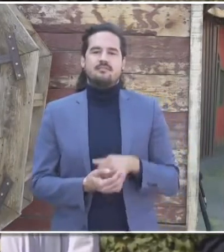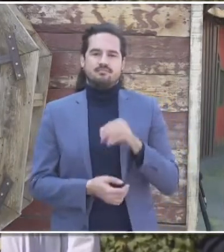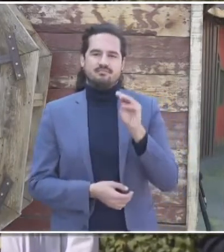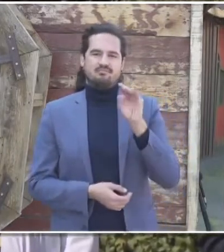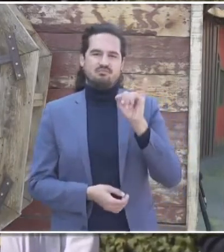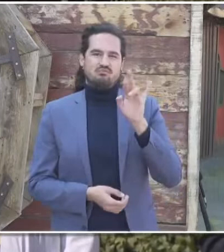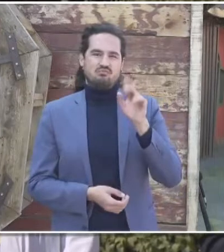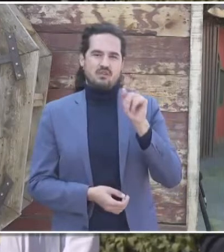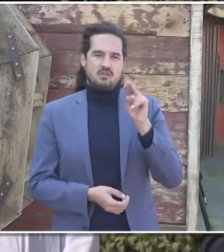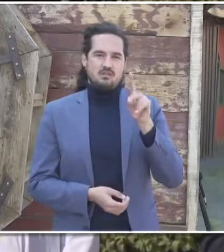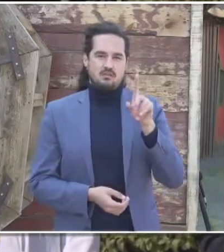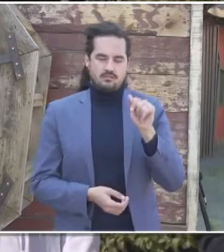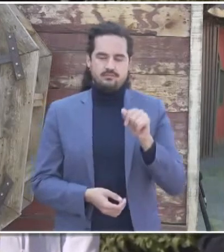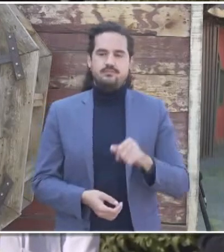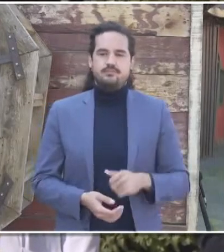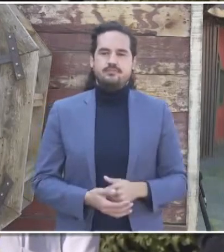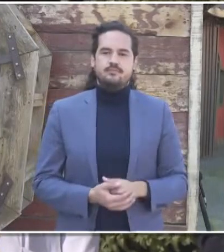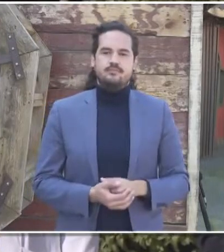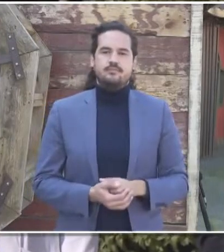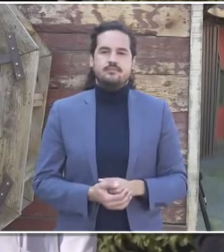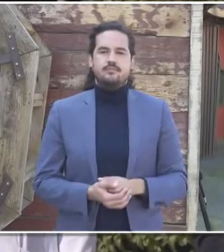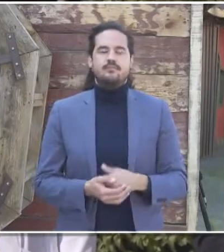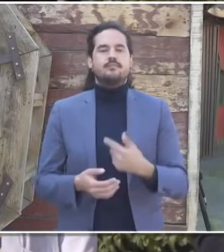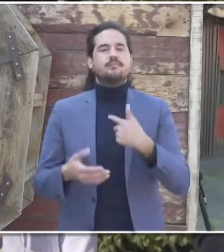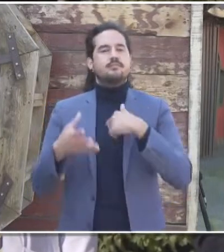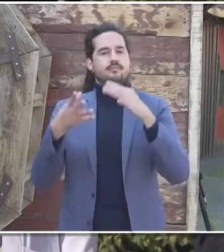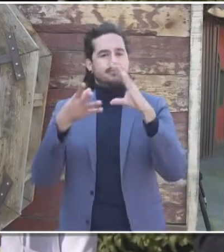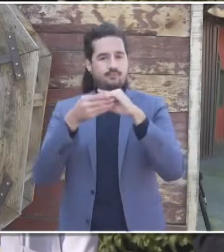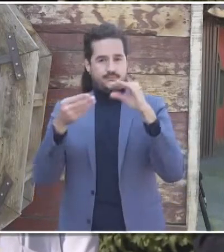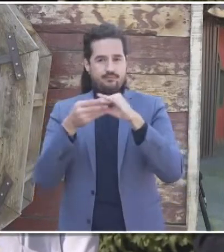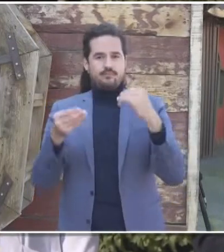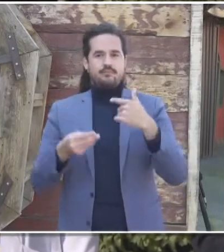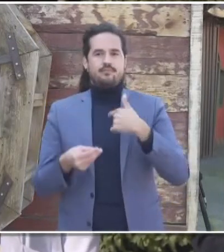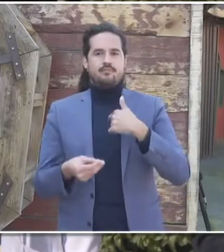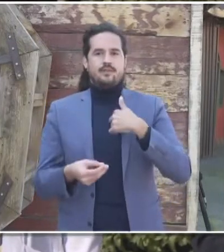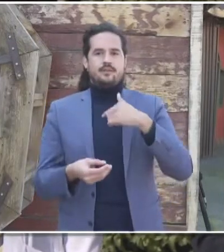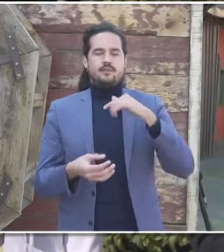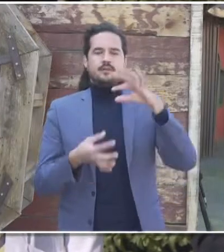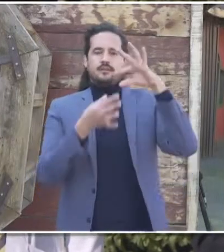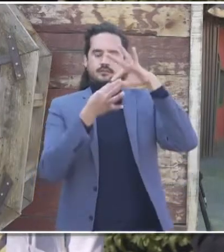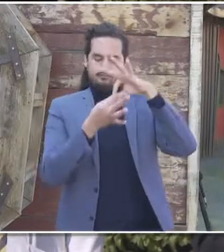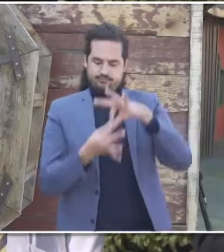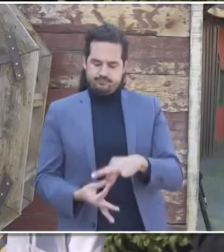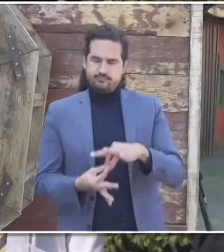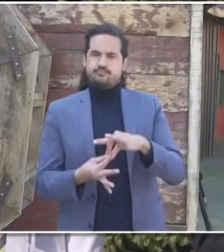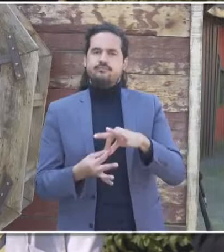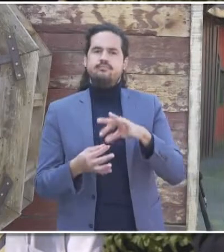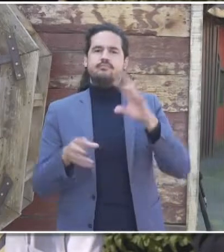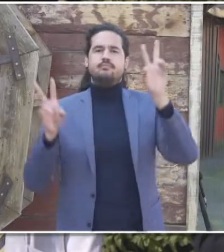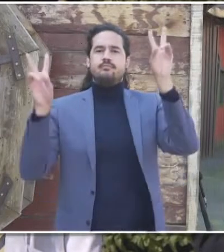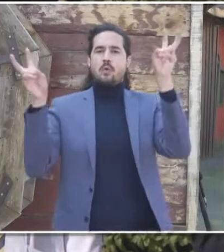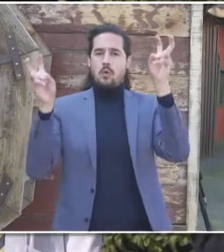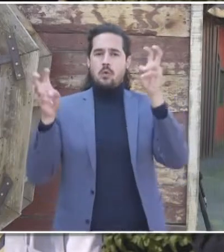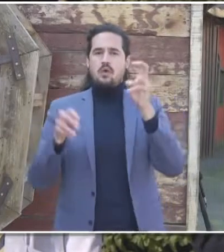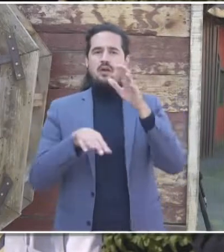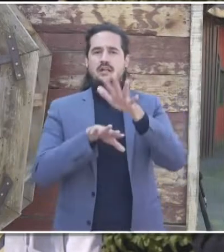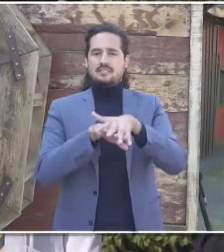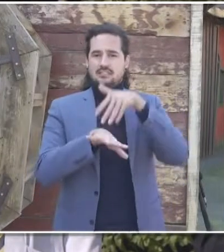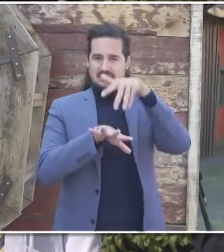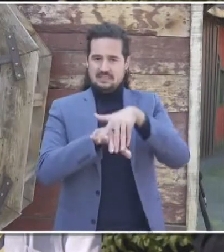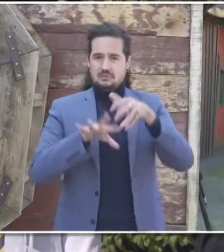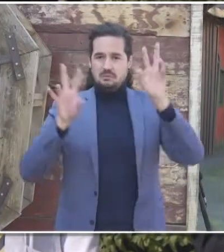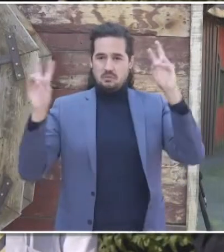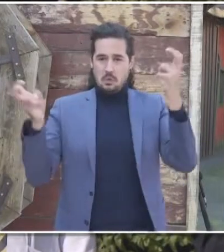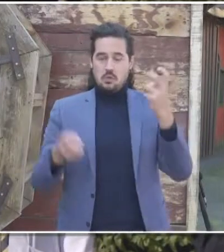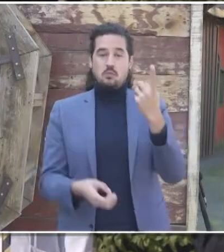I'd like to begin by grounding myself in a Native American proverb. No single raindrop believes itself